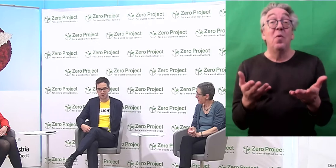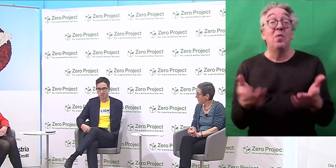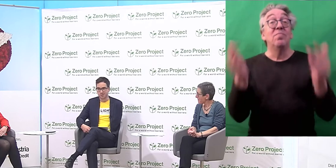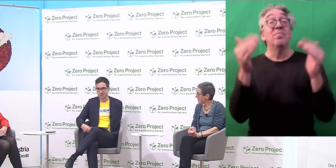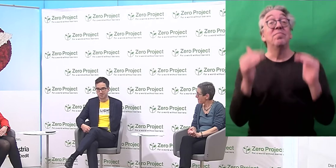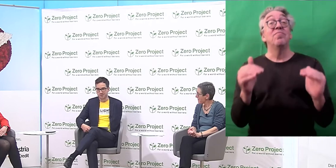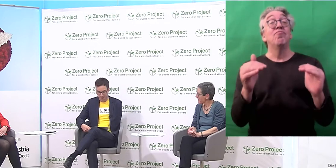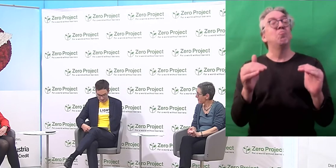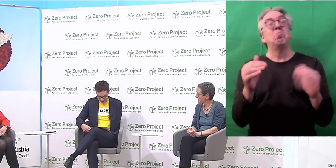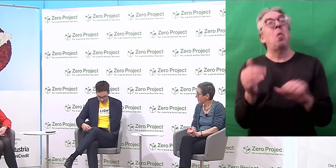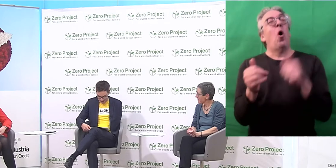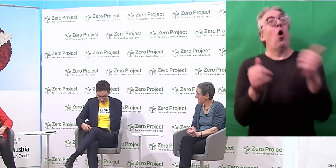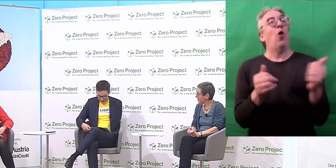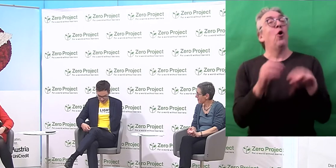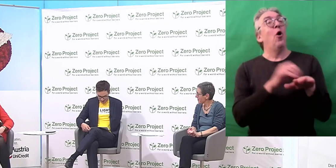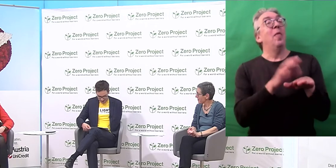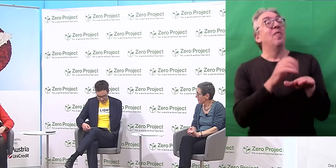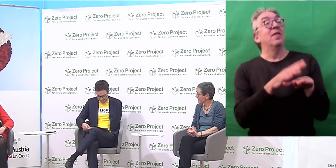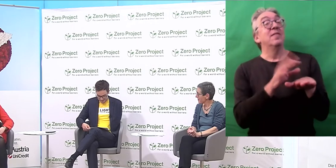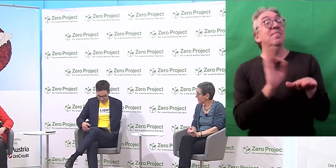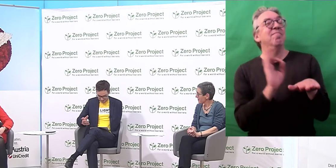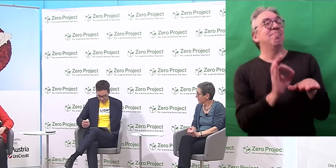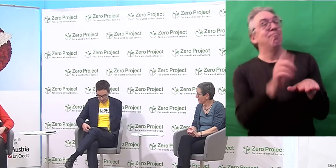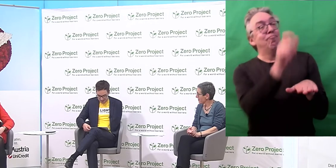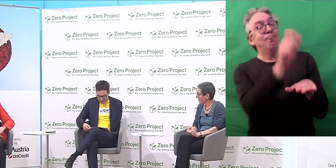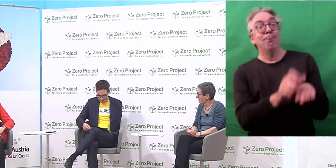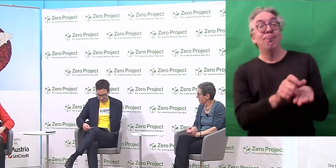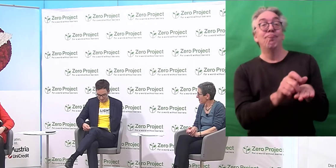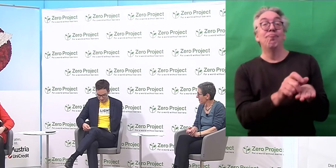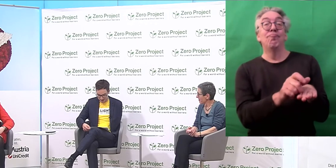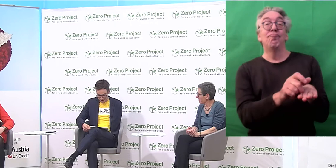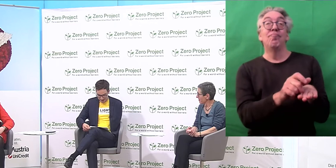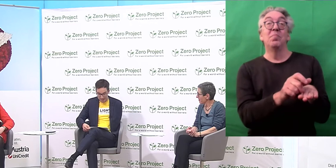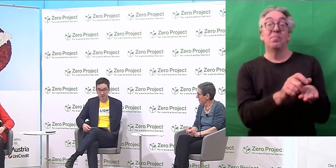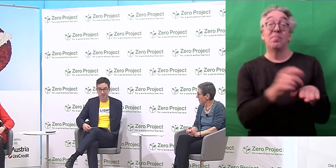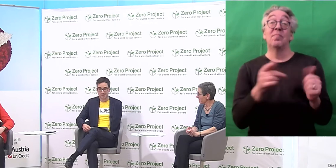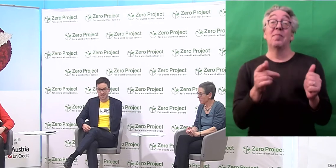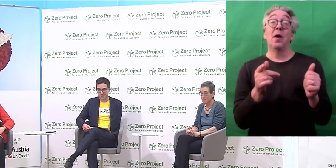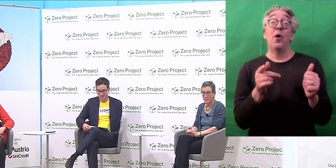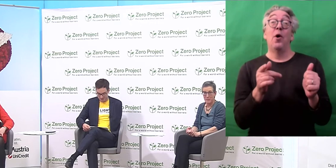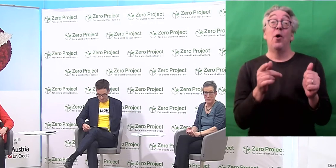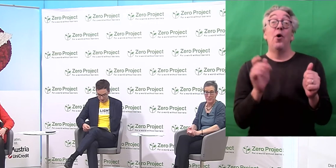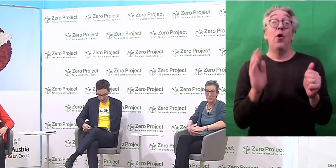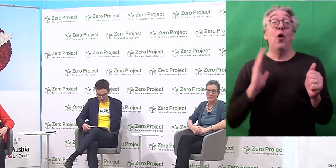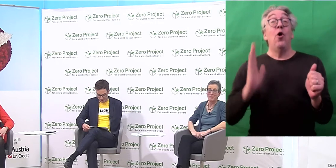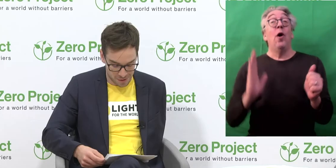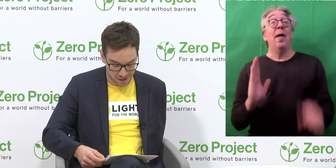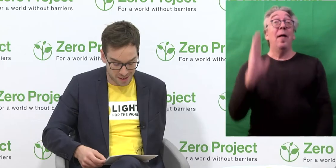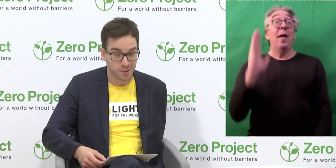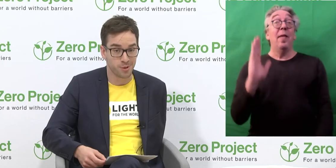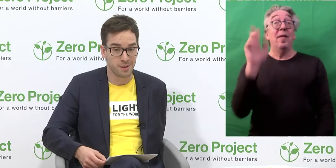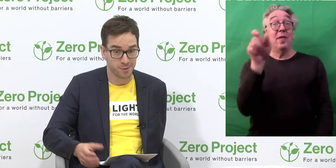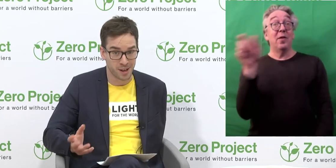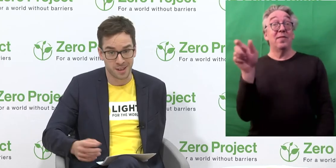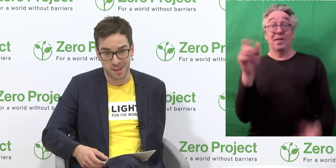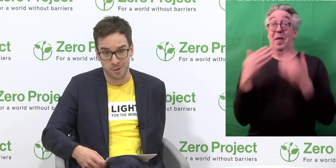and we want to thank the nominees for giving us this advice. We are delighted